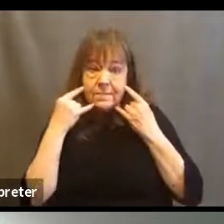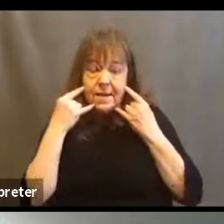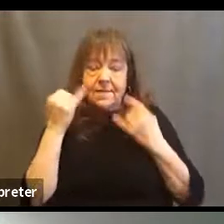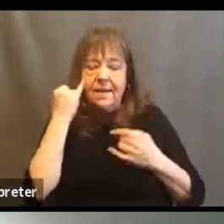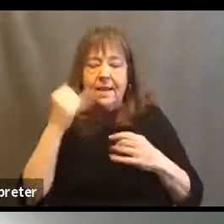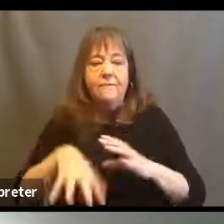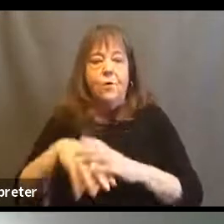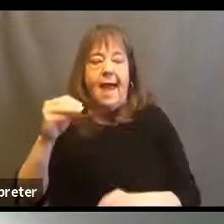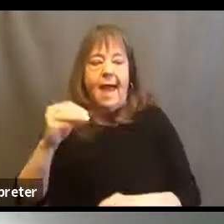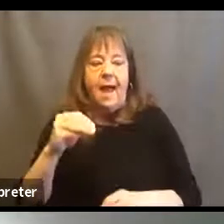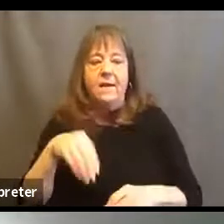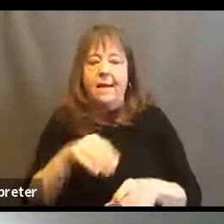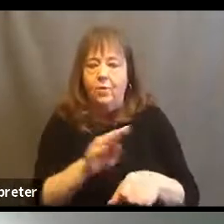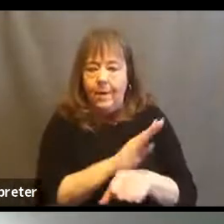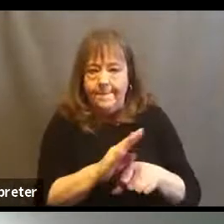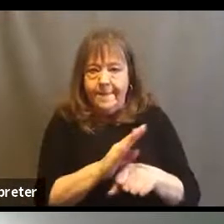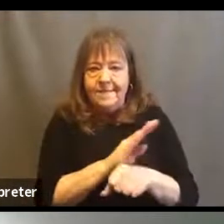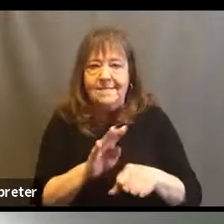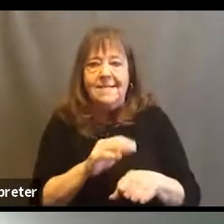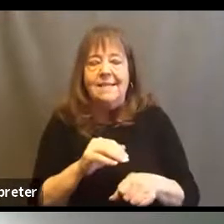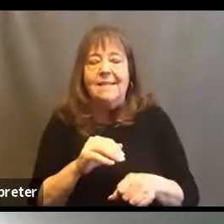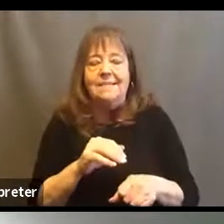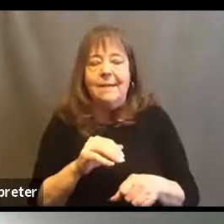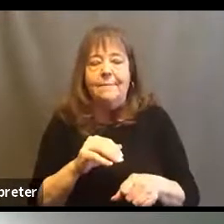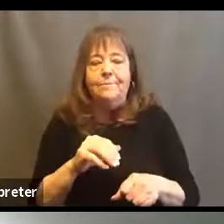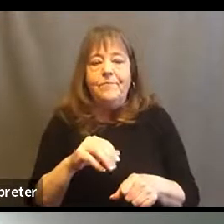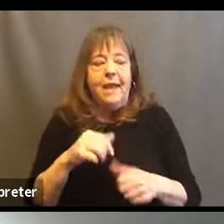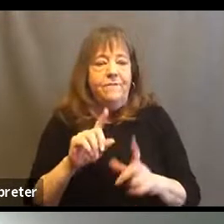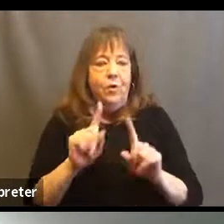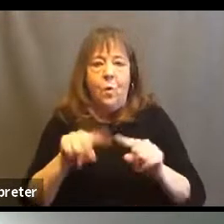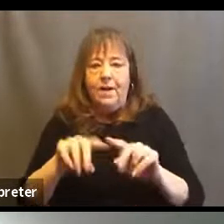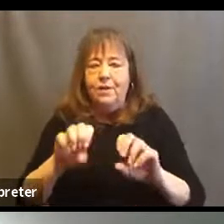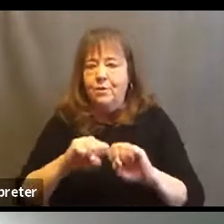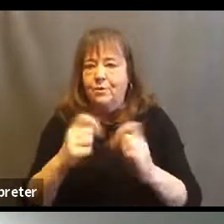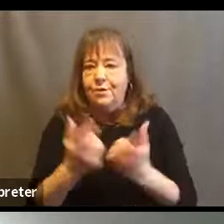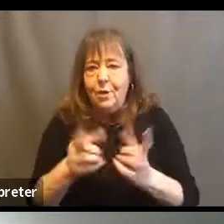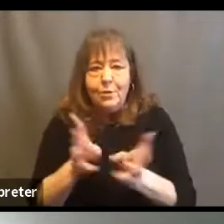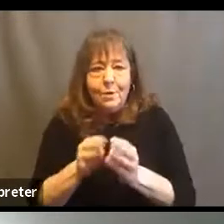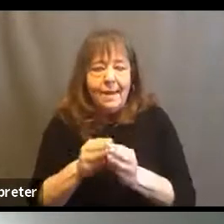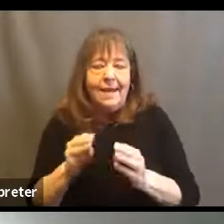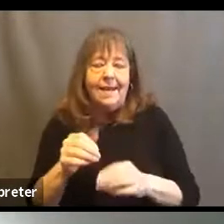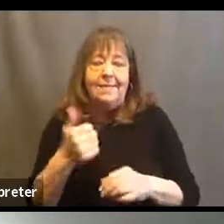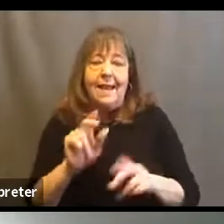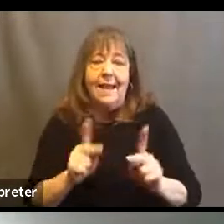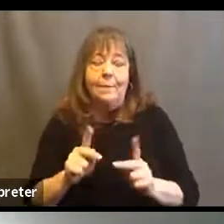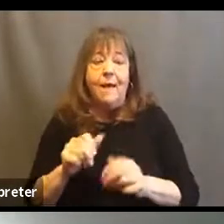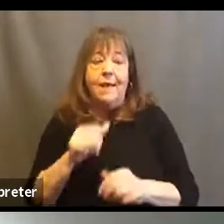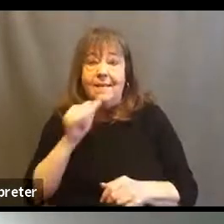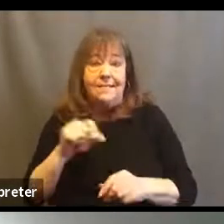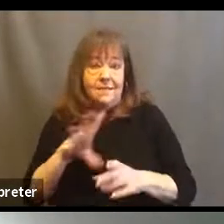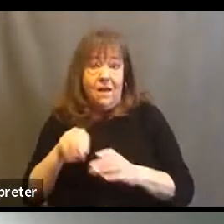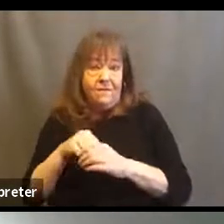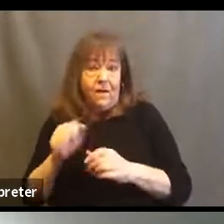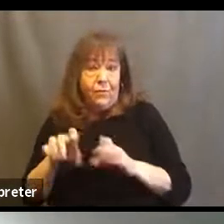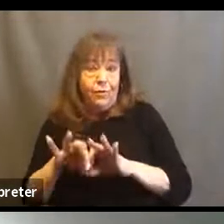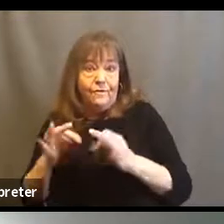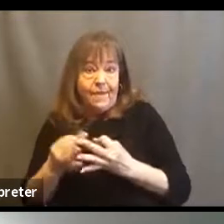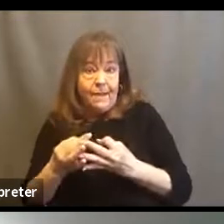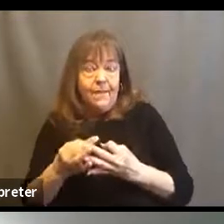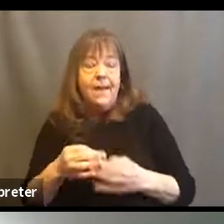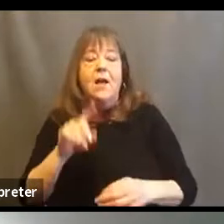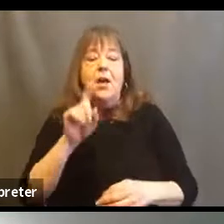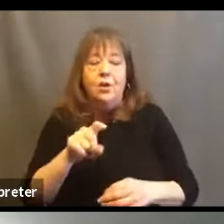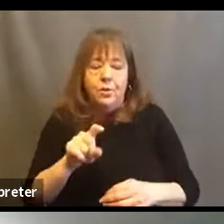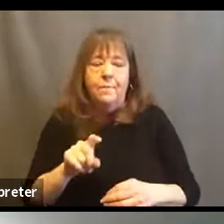out and about, when we're at our businesses, when we're in social gatherings or gatherings with people who are not family members, anytime we're not social distancing.